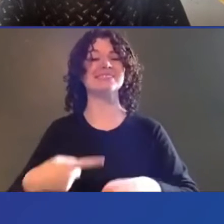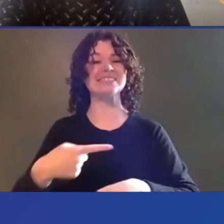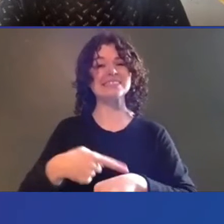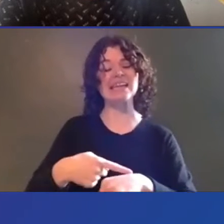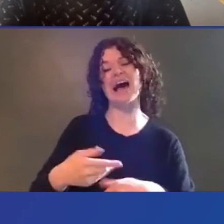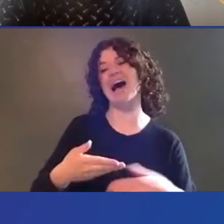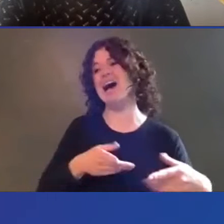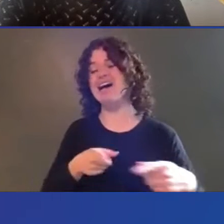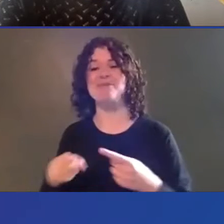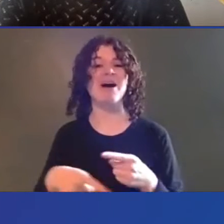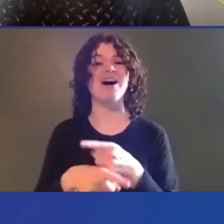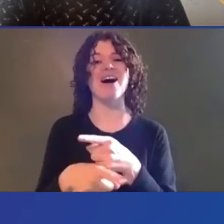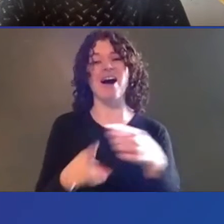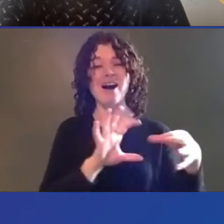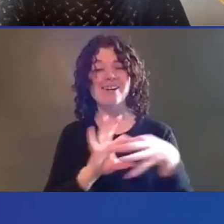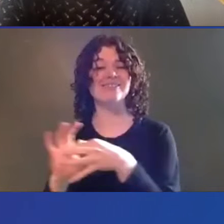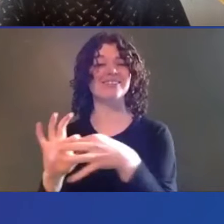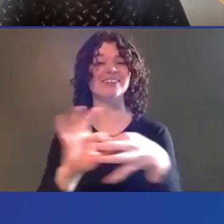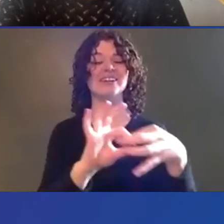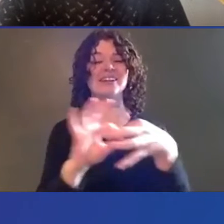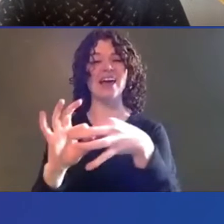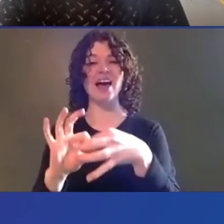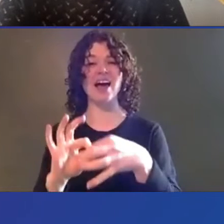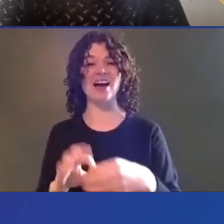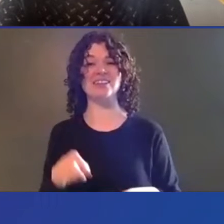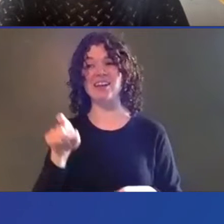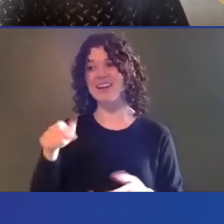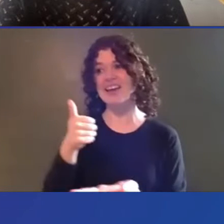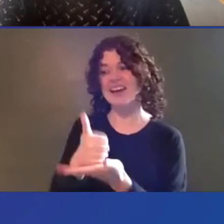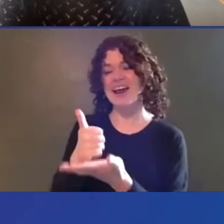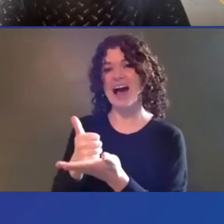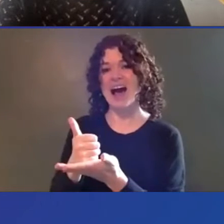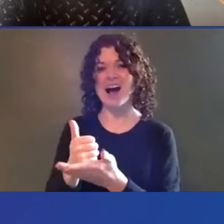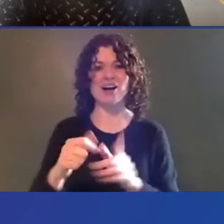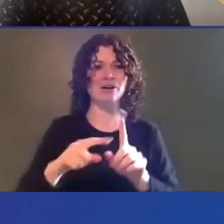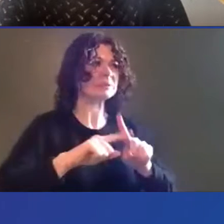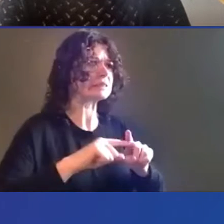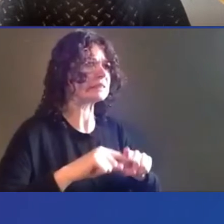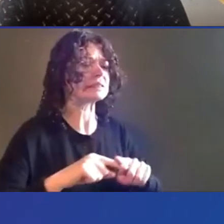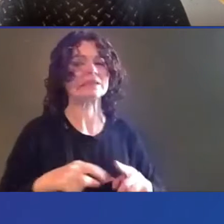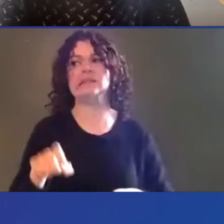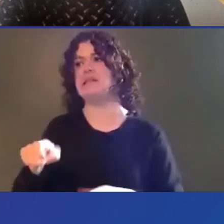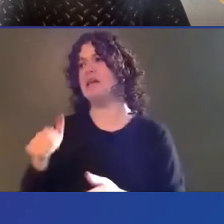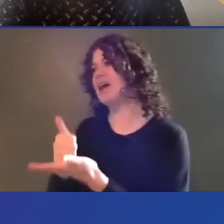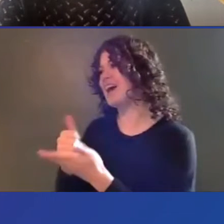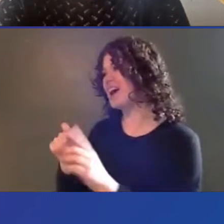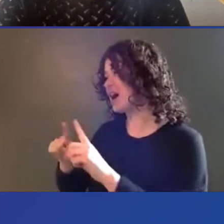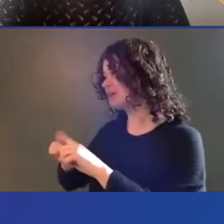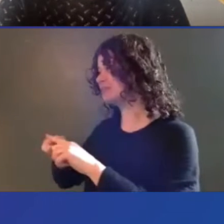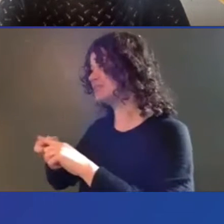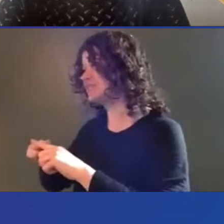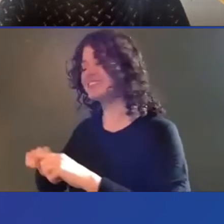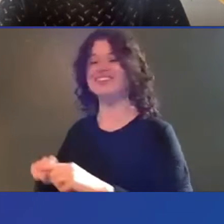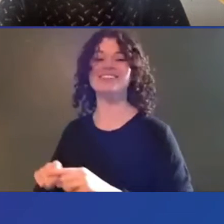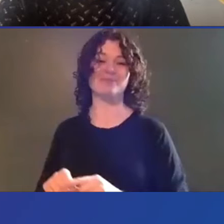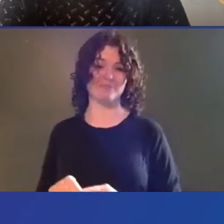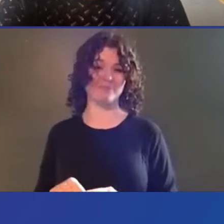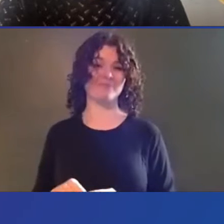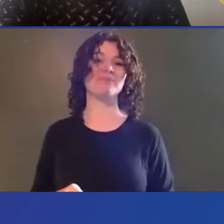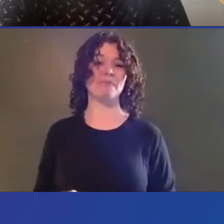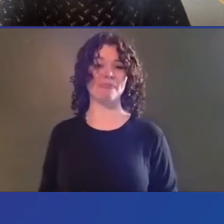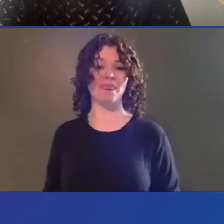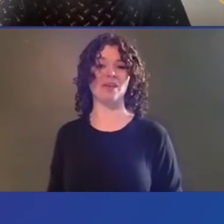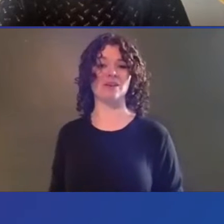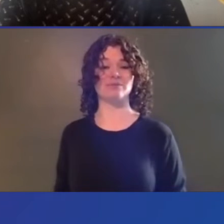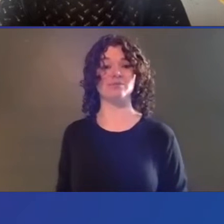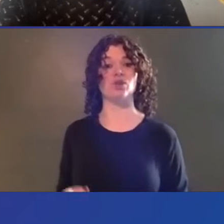other and community to sort of like lean on other people. And I just want to note that I know that that's something when I talk